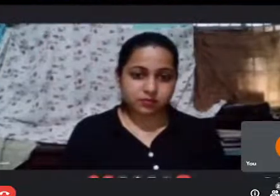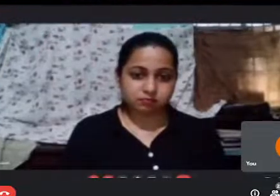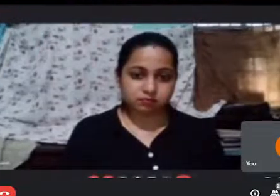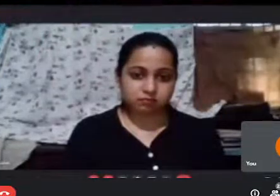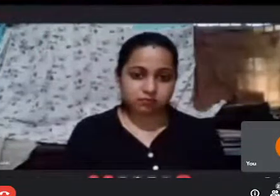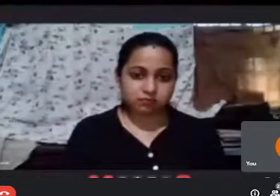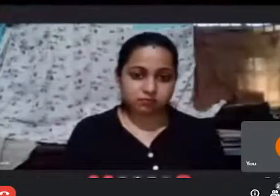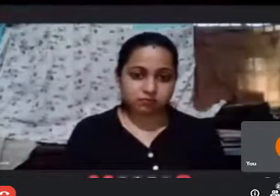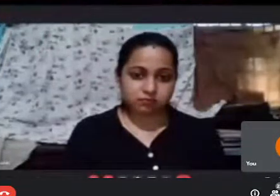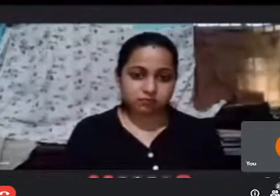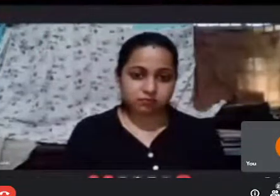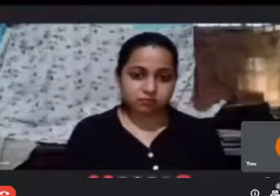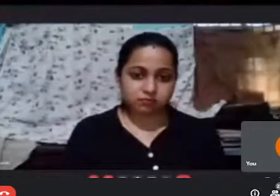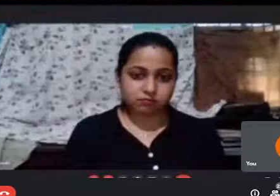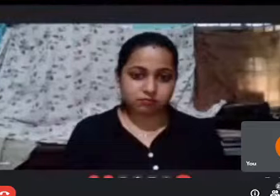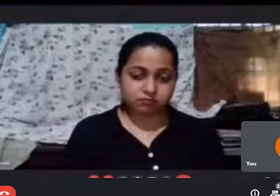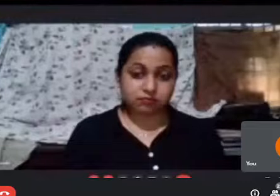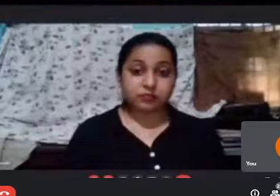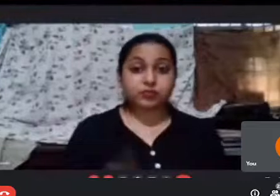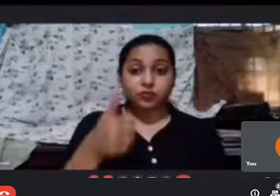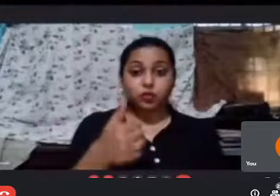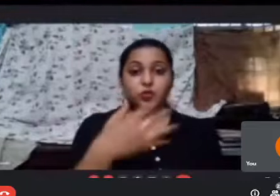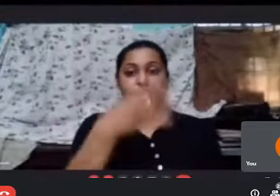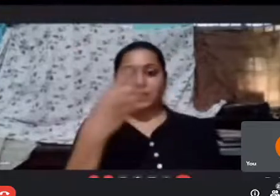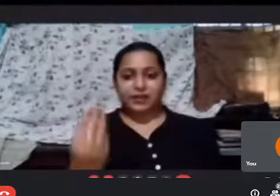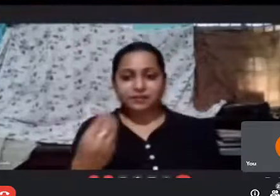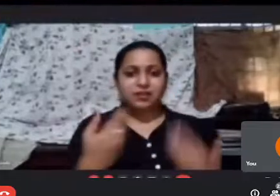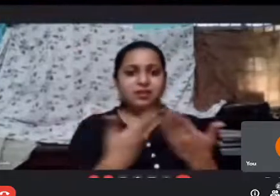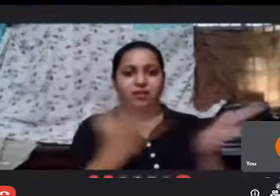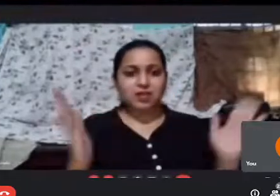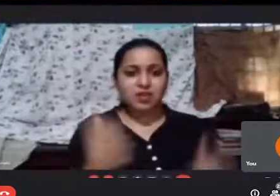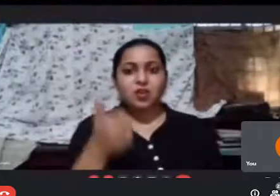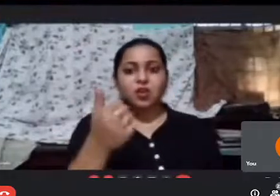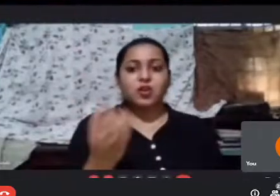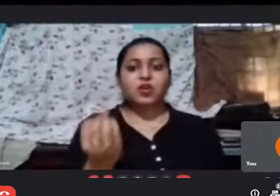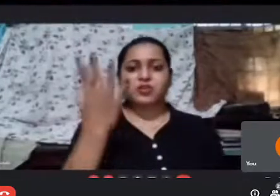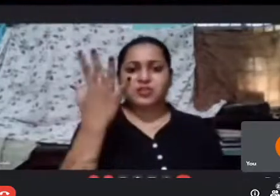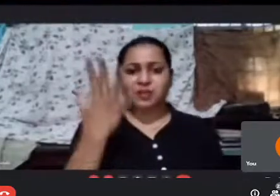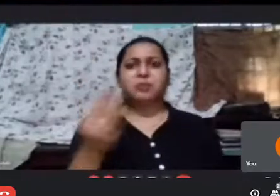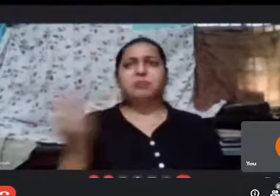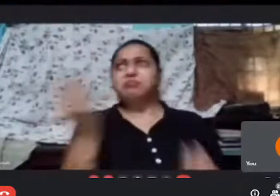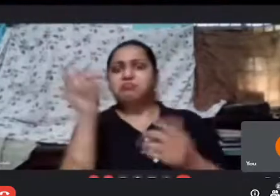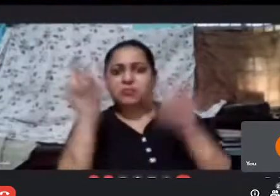Good evening, everybody. Good morning to some of you with us.